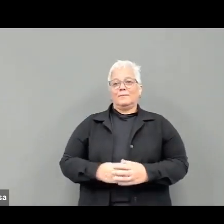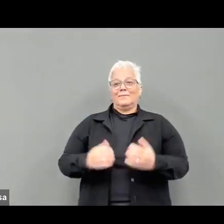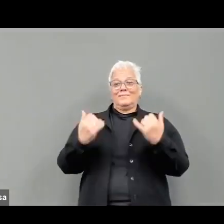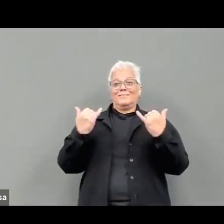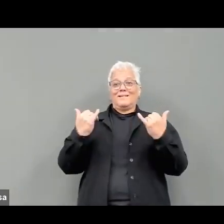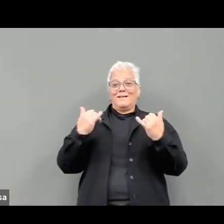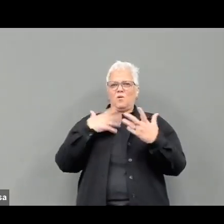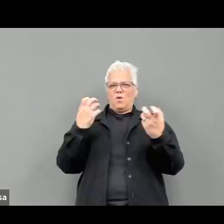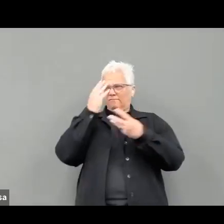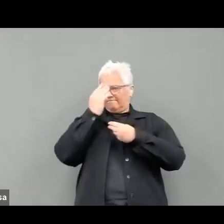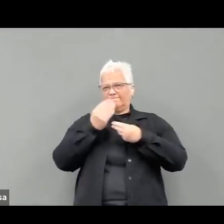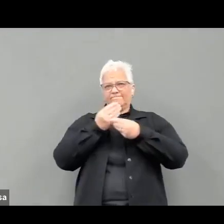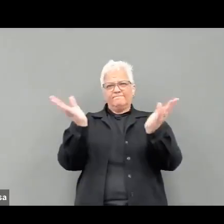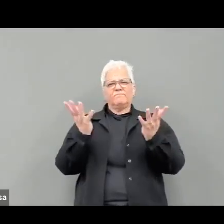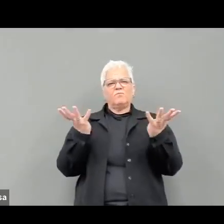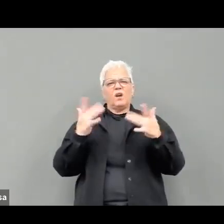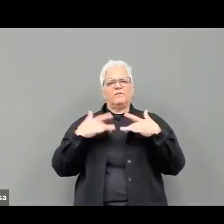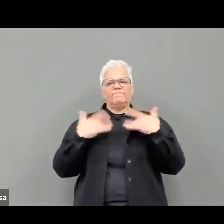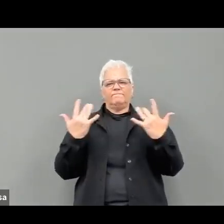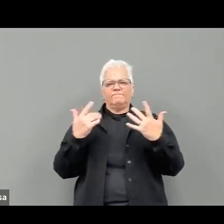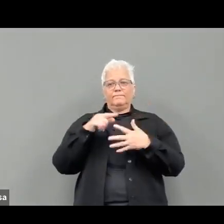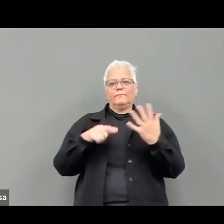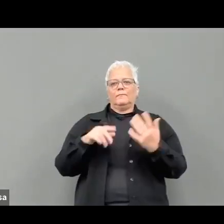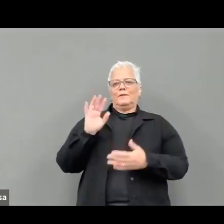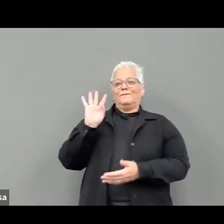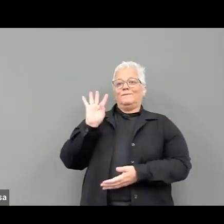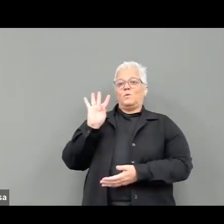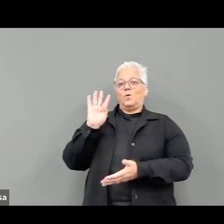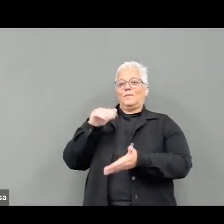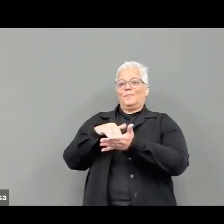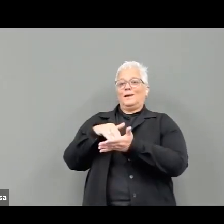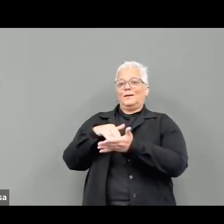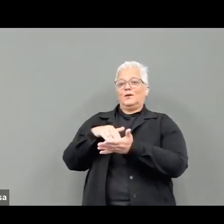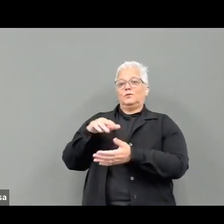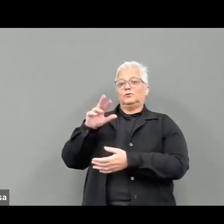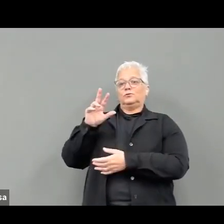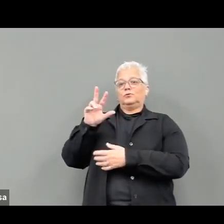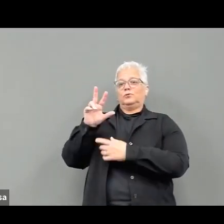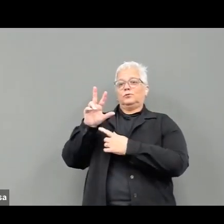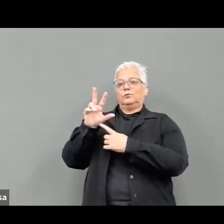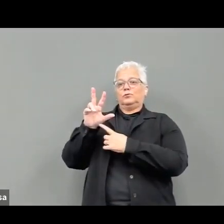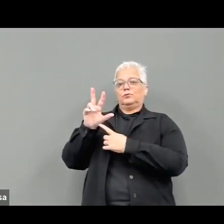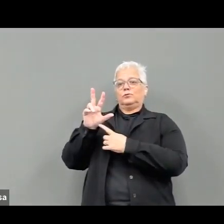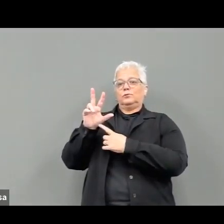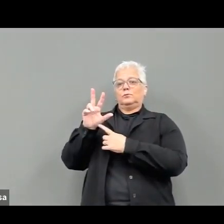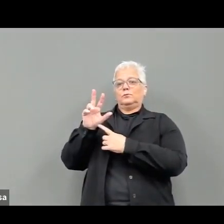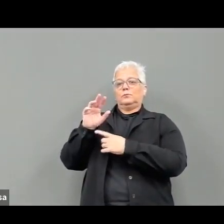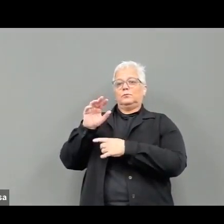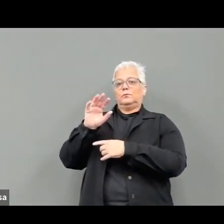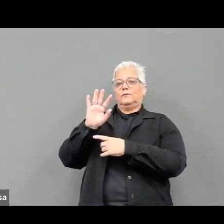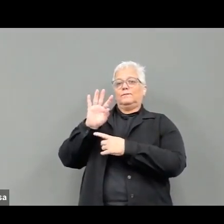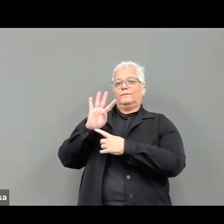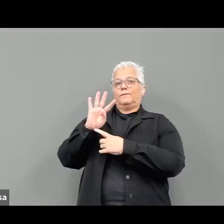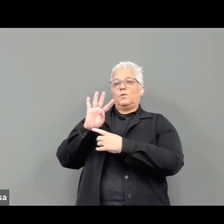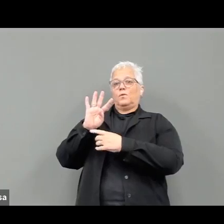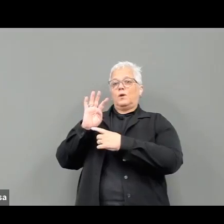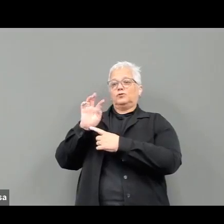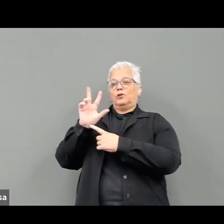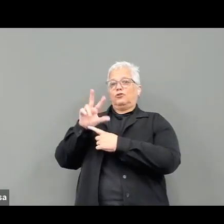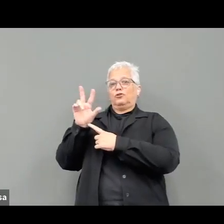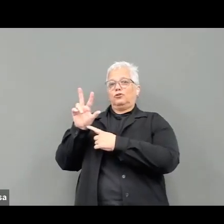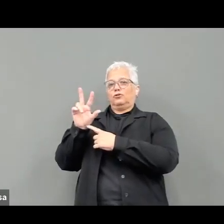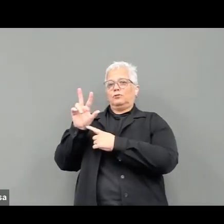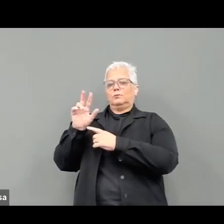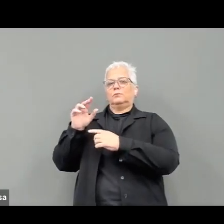additional 443 Tulsa County residents who have tested positive for COVID-19. That brings us to a cumulative total